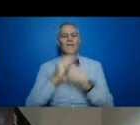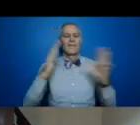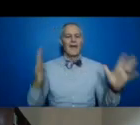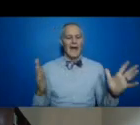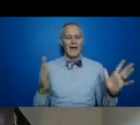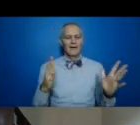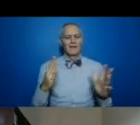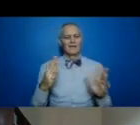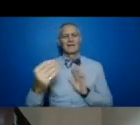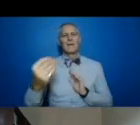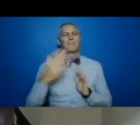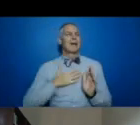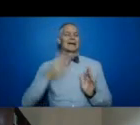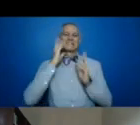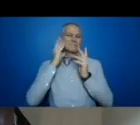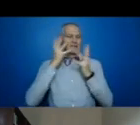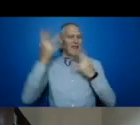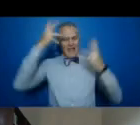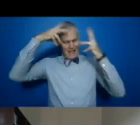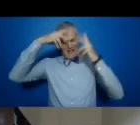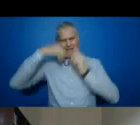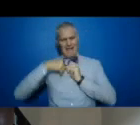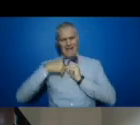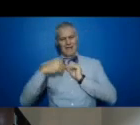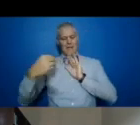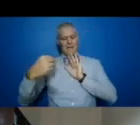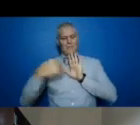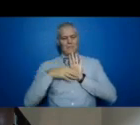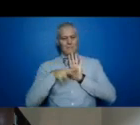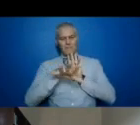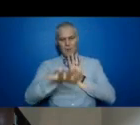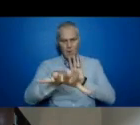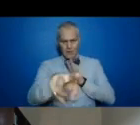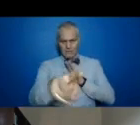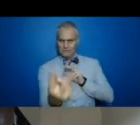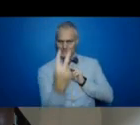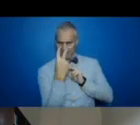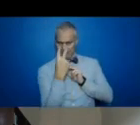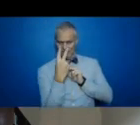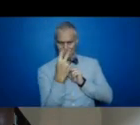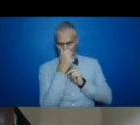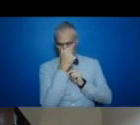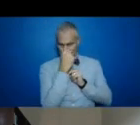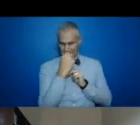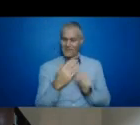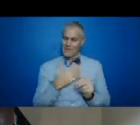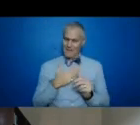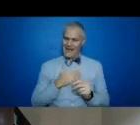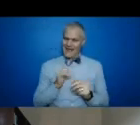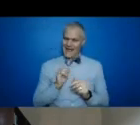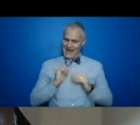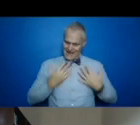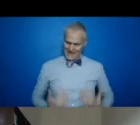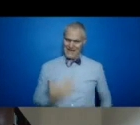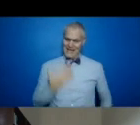own experience. Every piece of your meaning making is based from the trajectory of your identity, from your